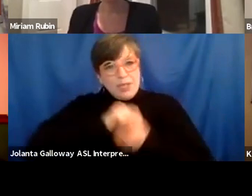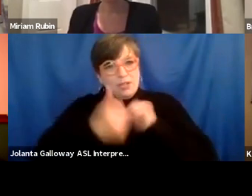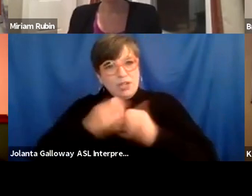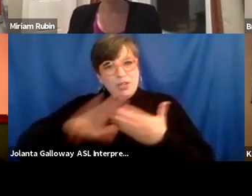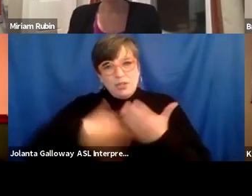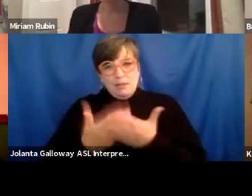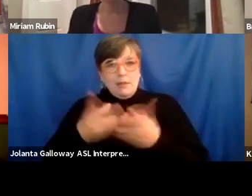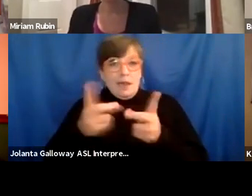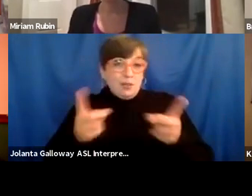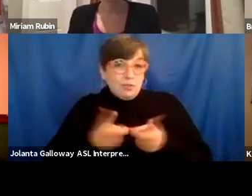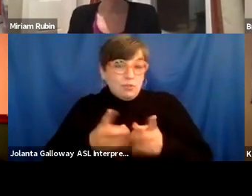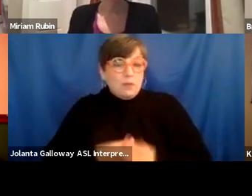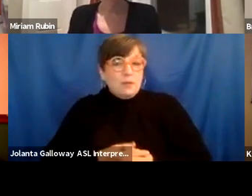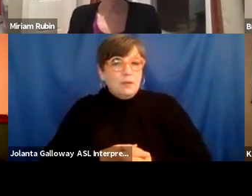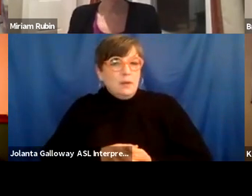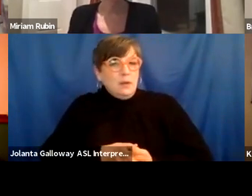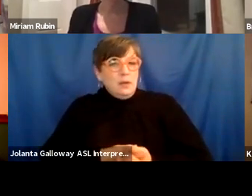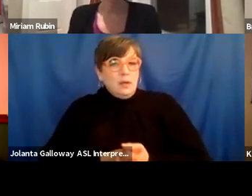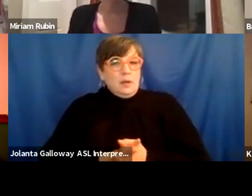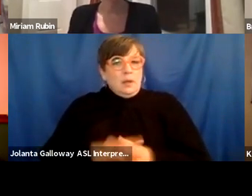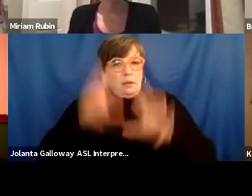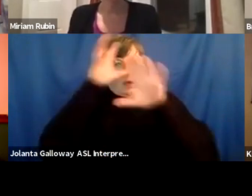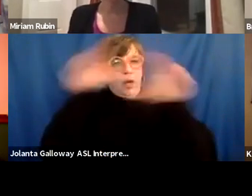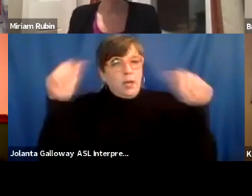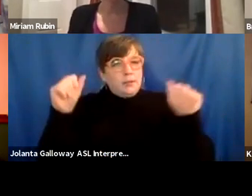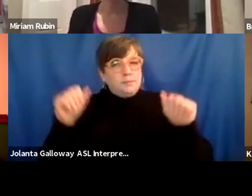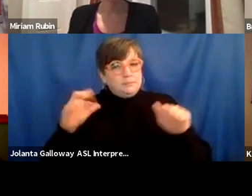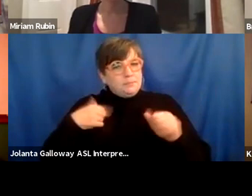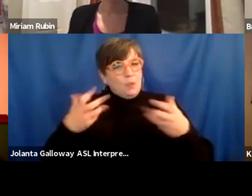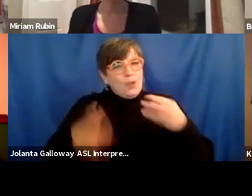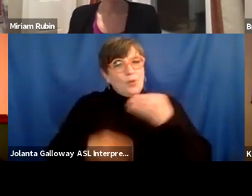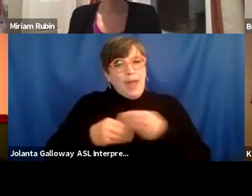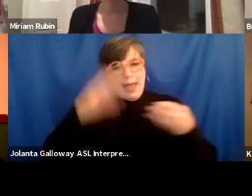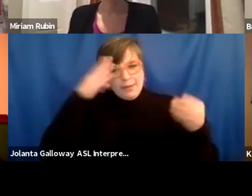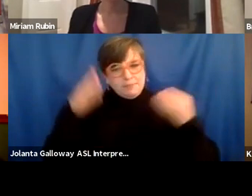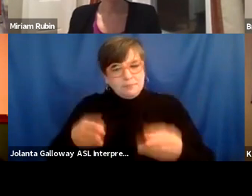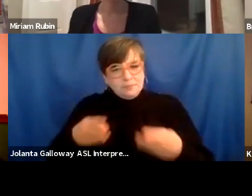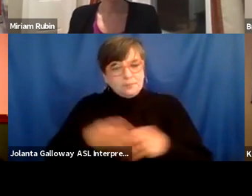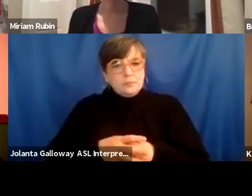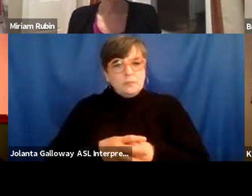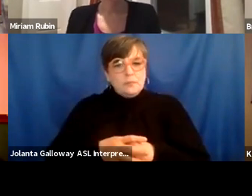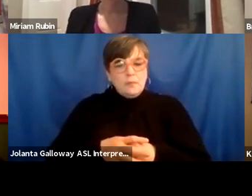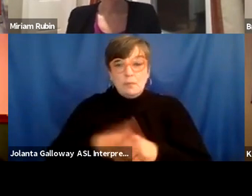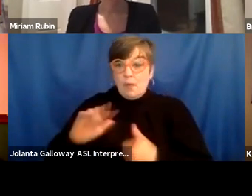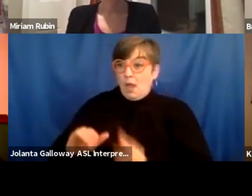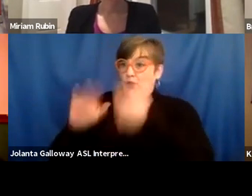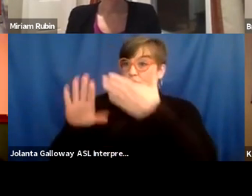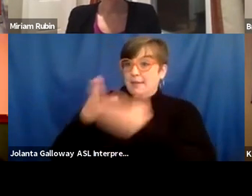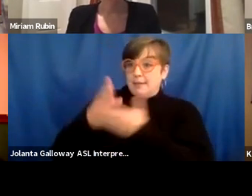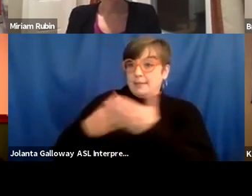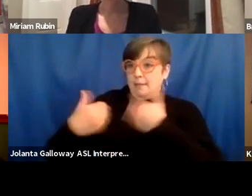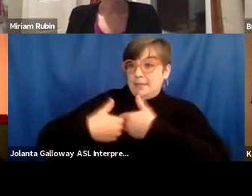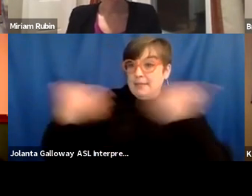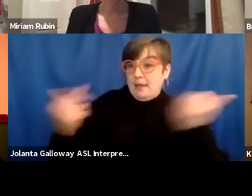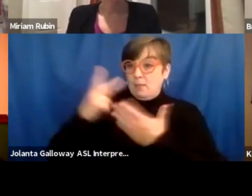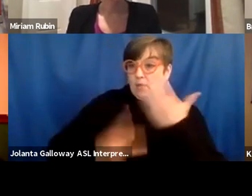just add also the focus on addressing the sub-separate programs for our students